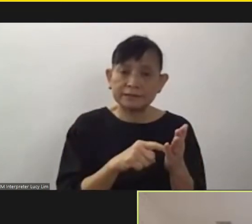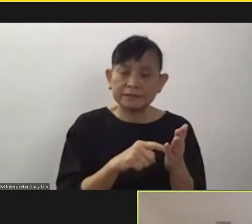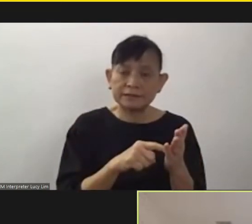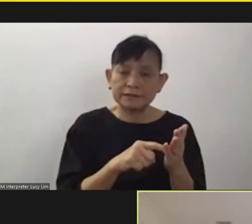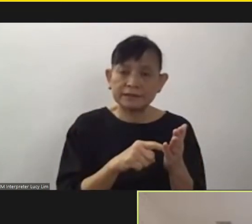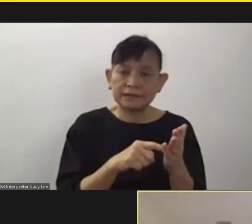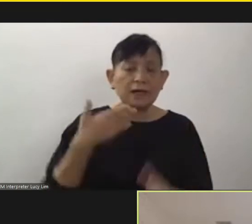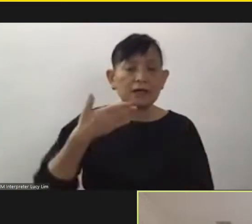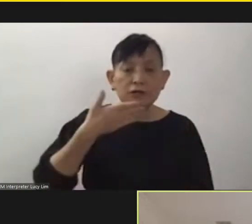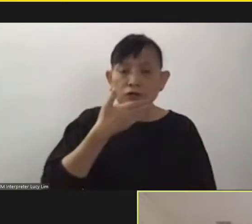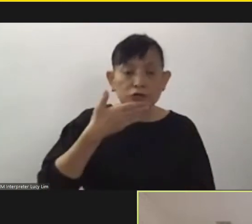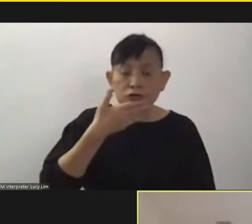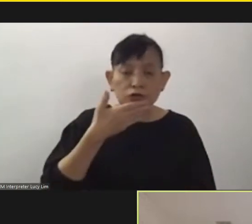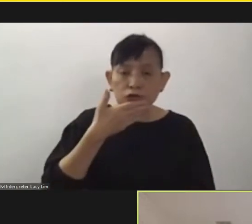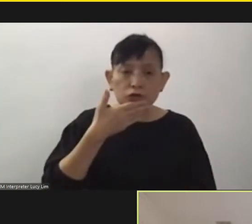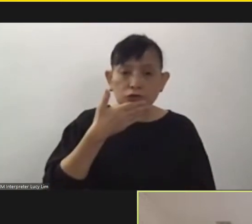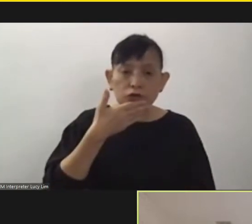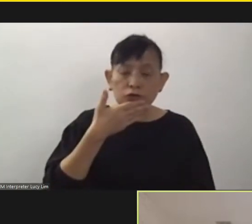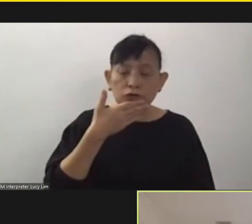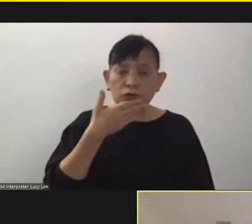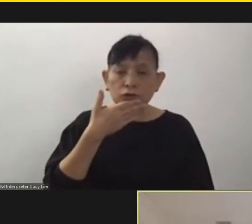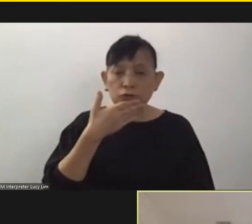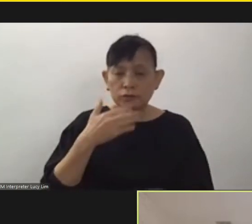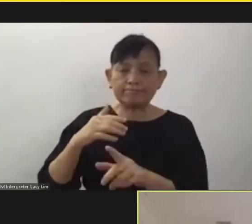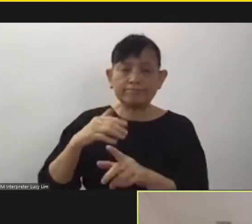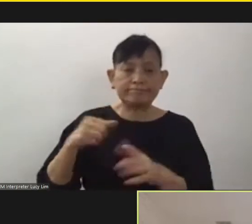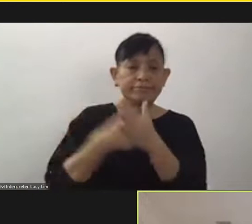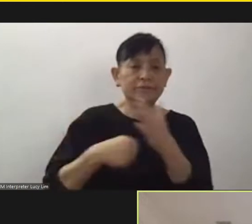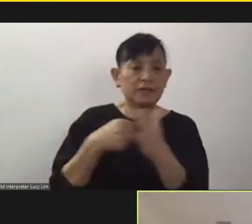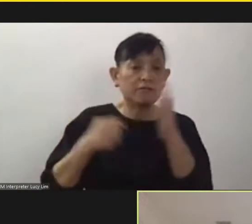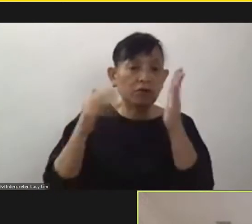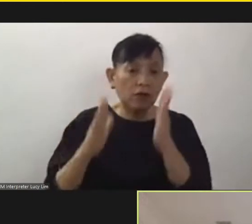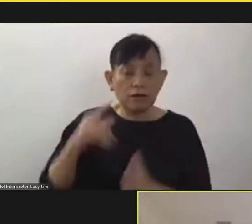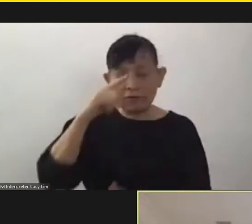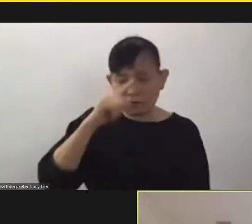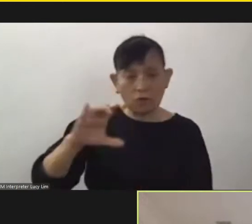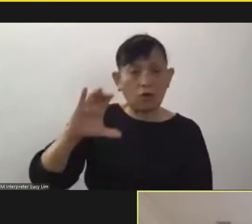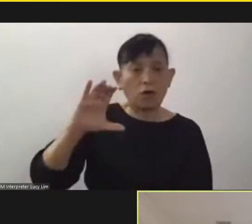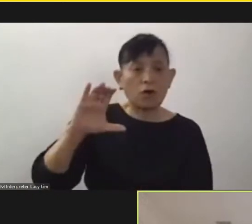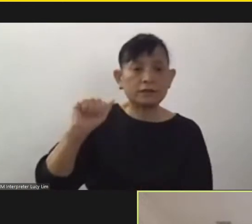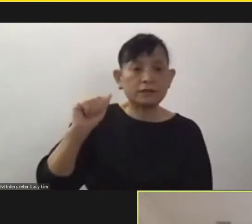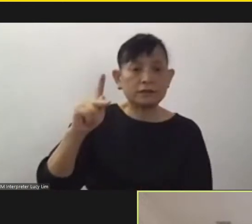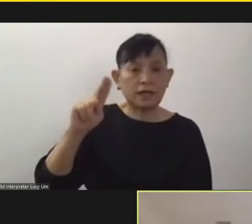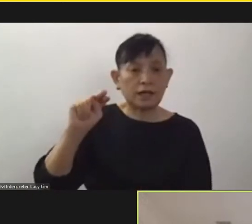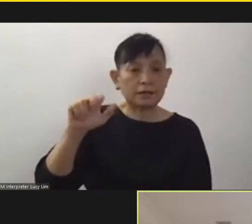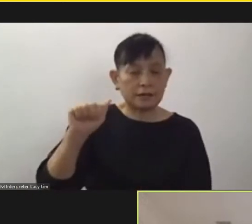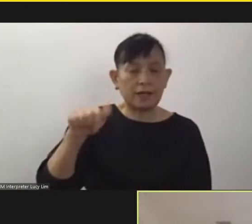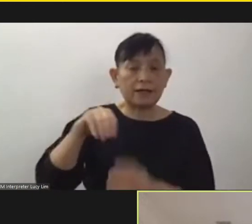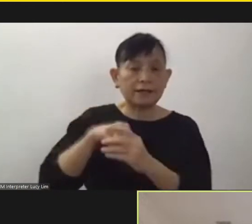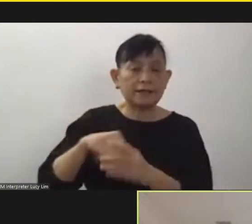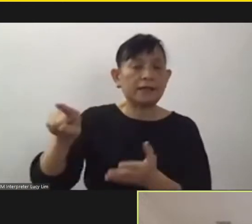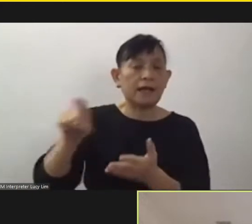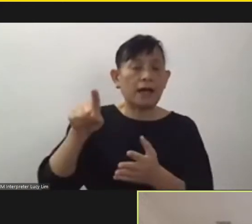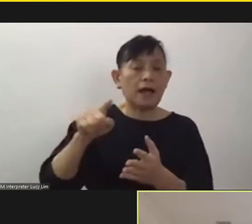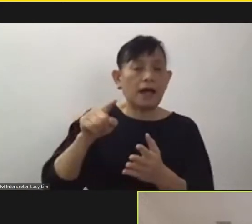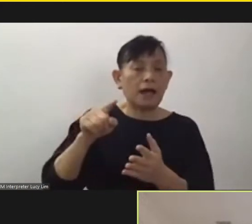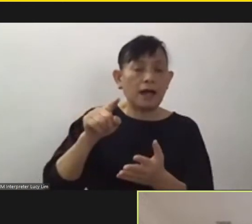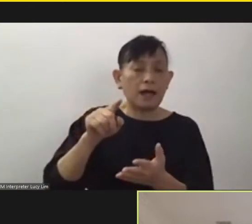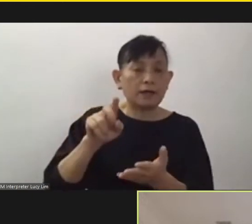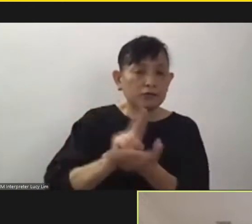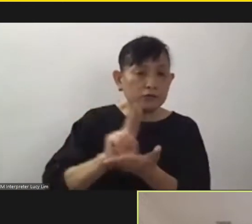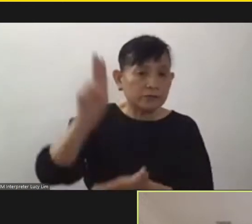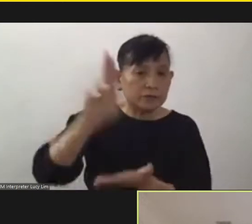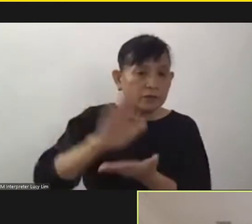You've advocated for Chakna Siswa, which is basically to ensure safety in higher education, but you've also mentioned like harassment